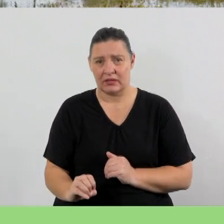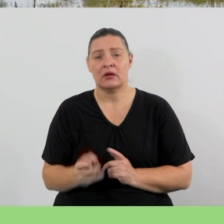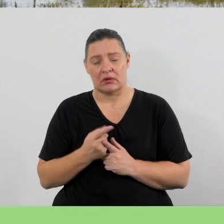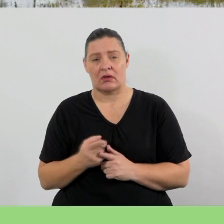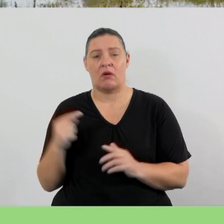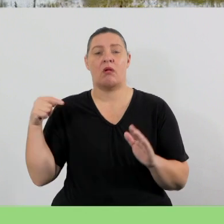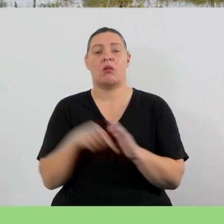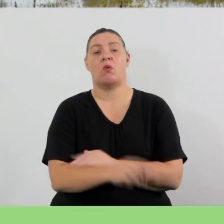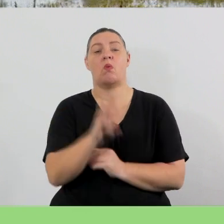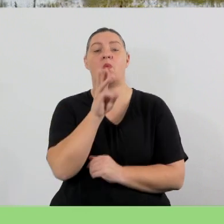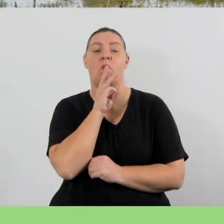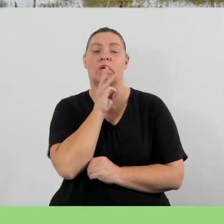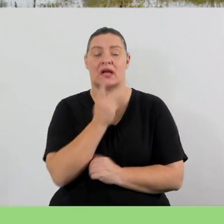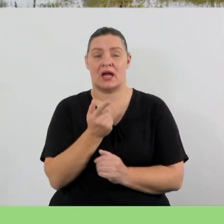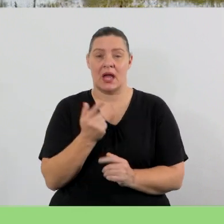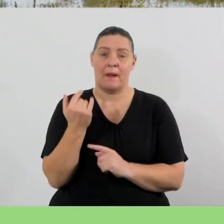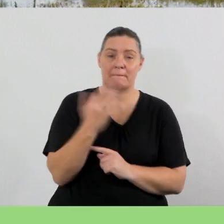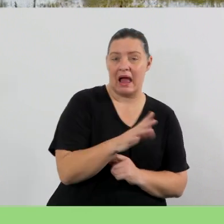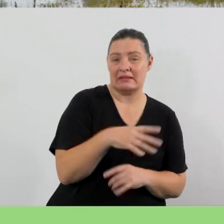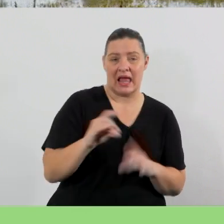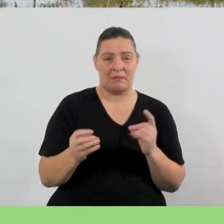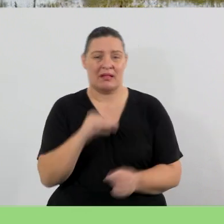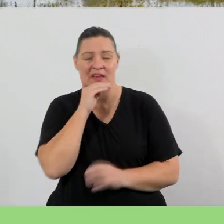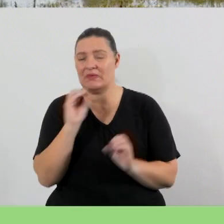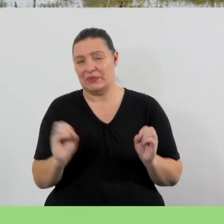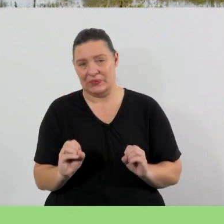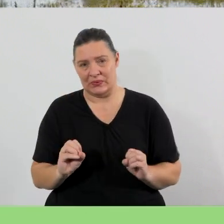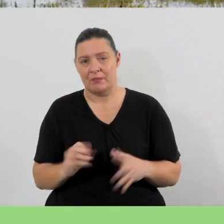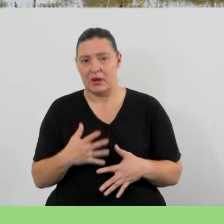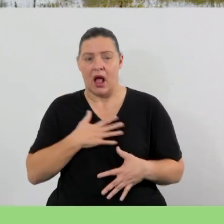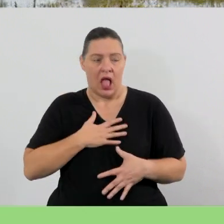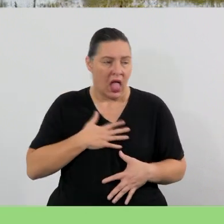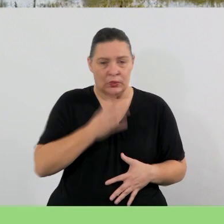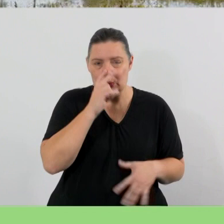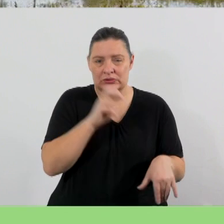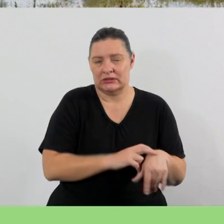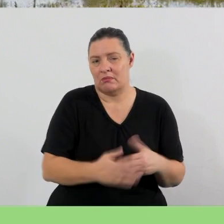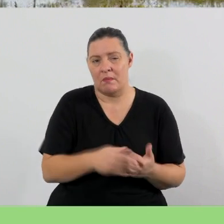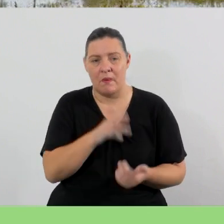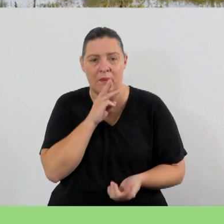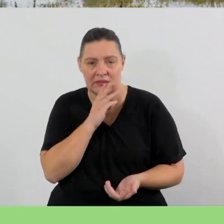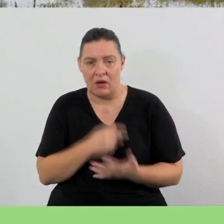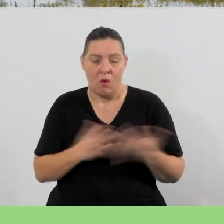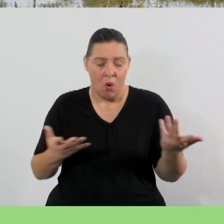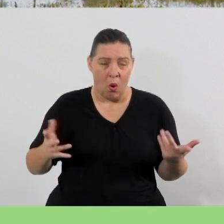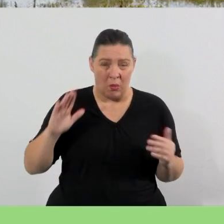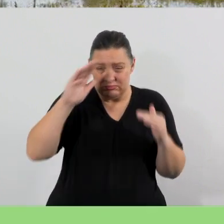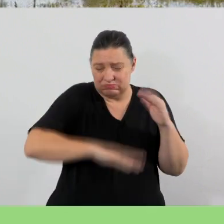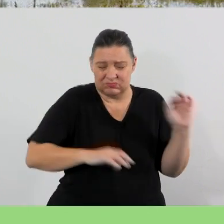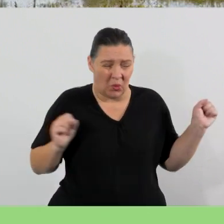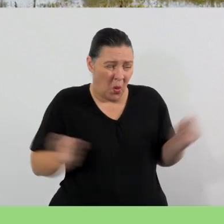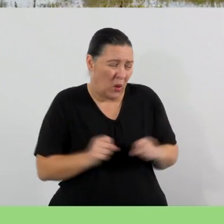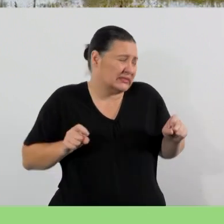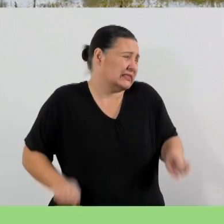can cause a loss of water in plants and animals. They will be dehydrated. Or when we have extremely